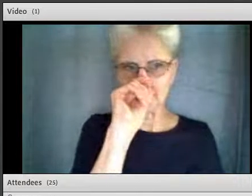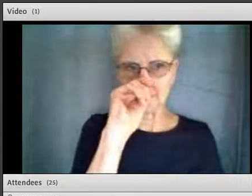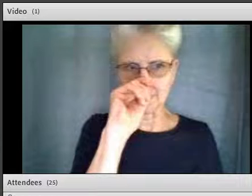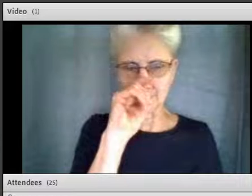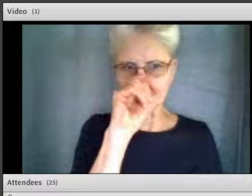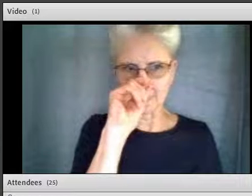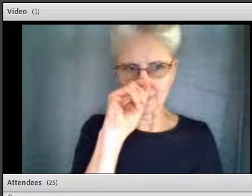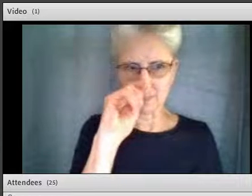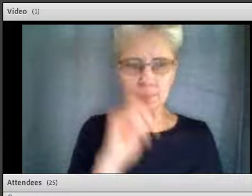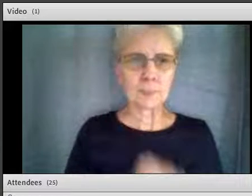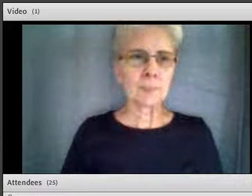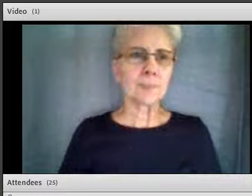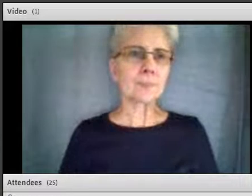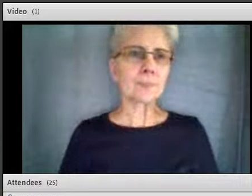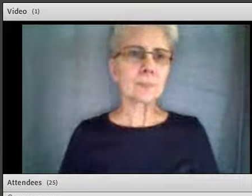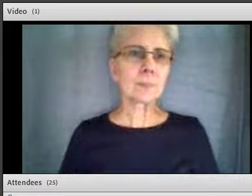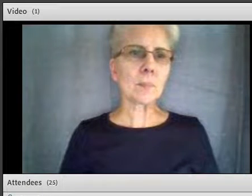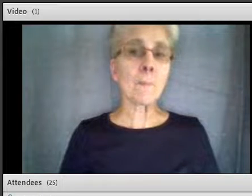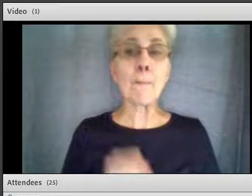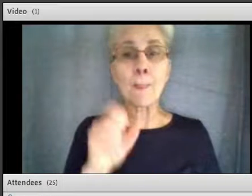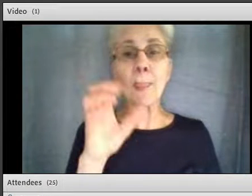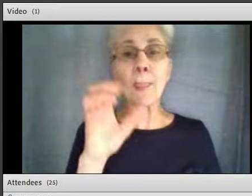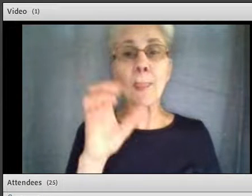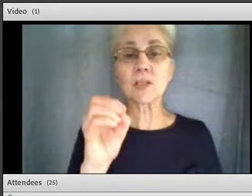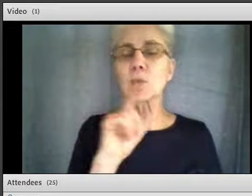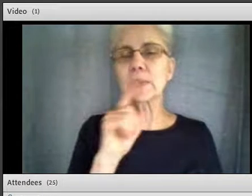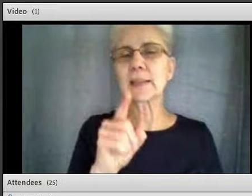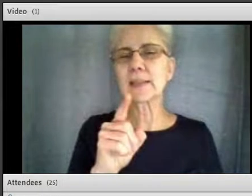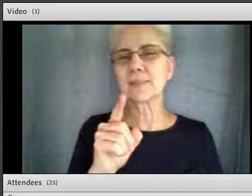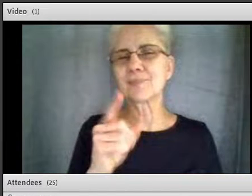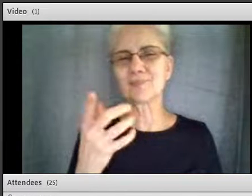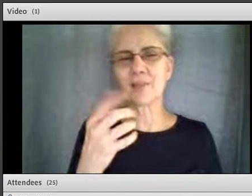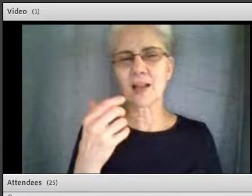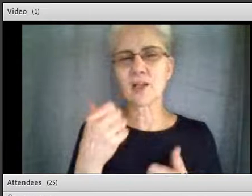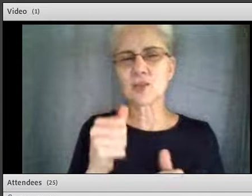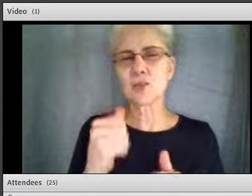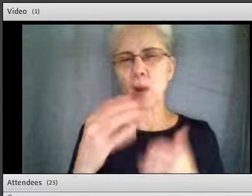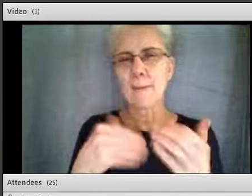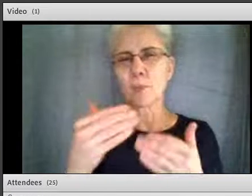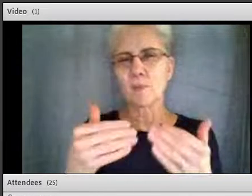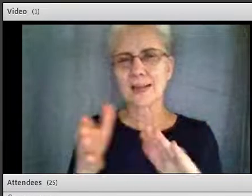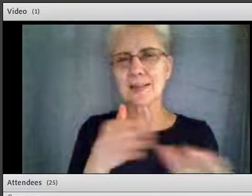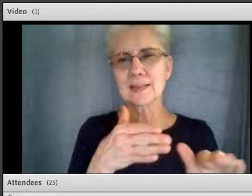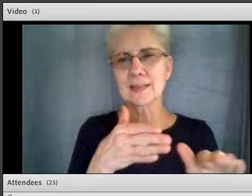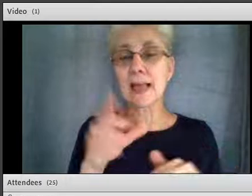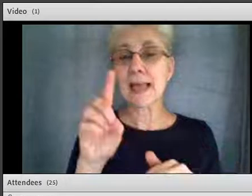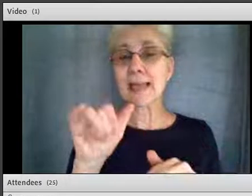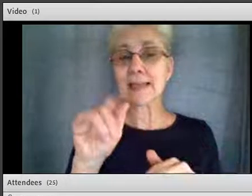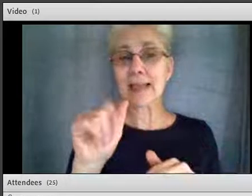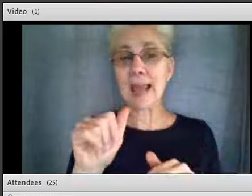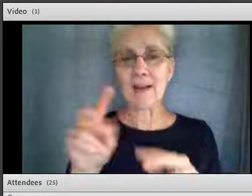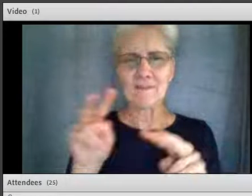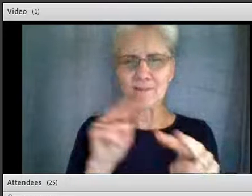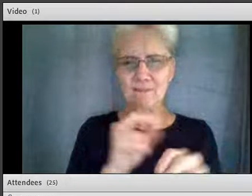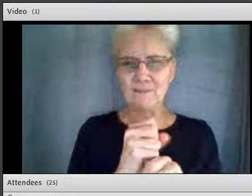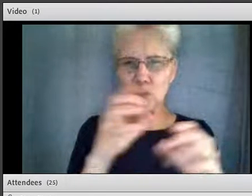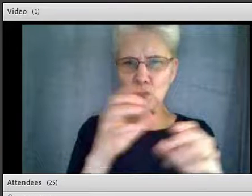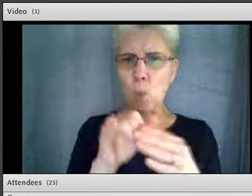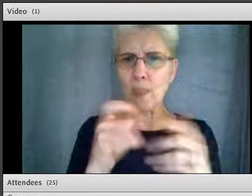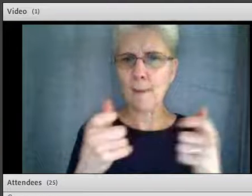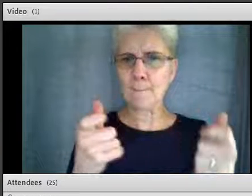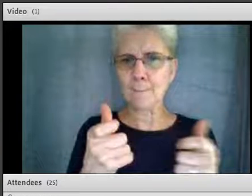So really try and move past them. Data visualization is also one of the big trends with Concept. Instead of